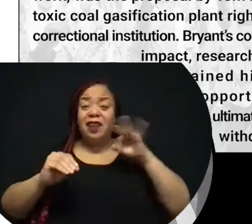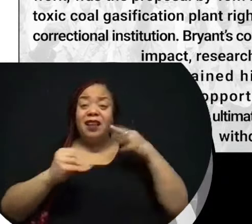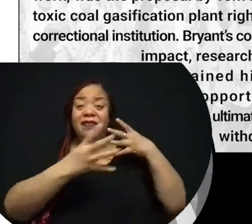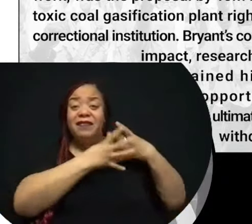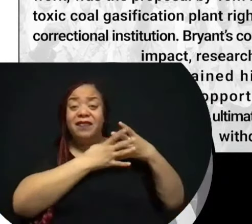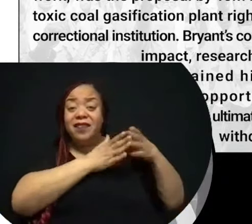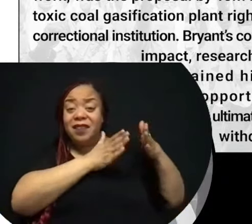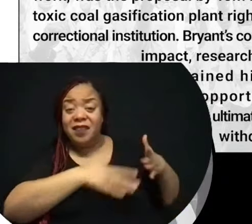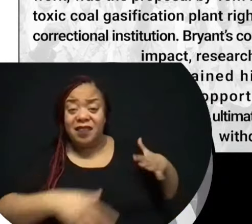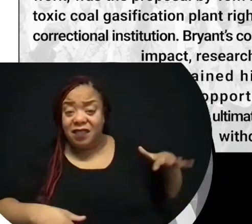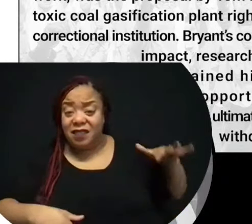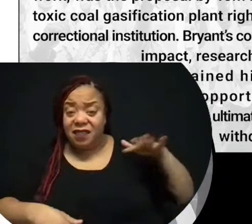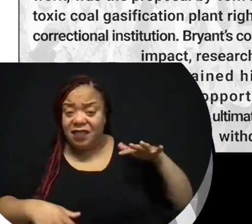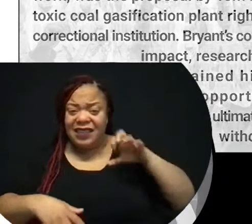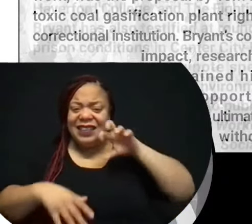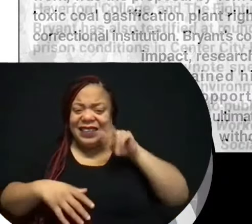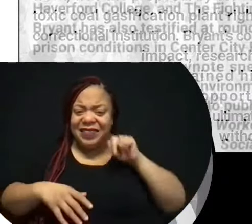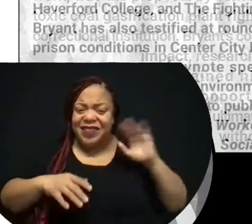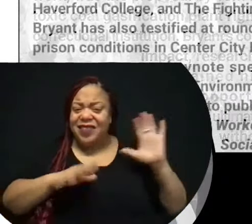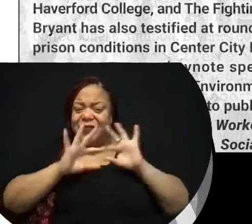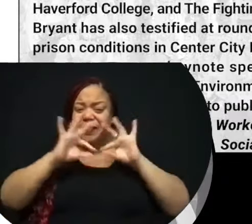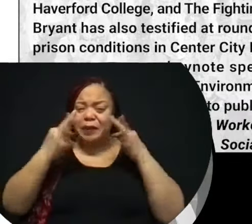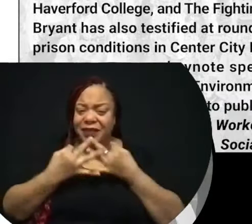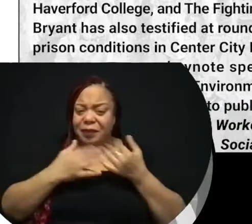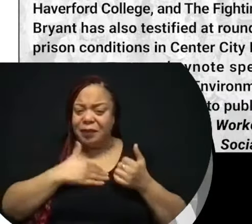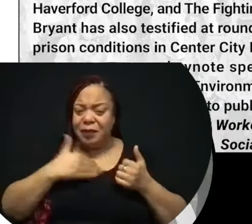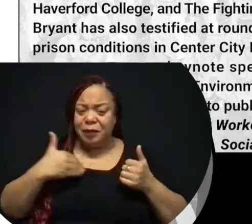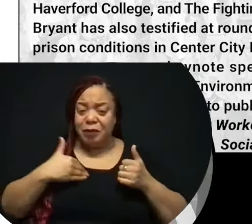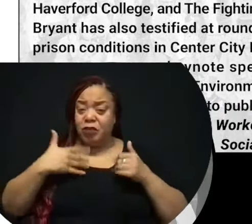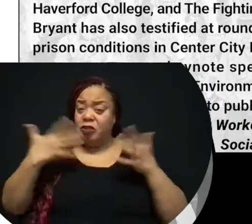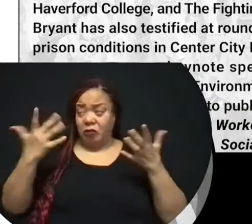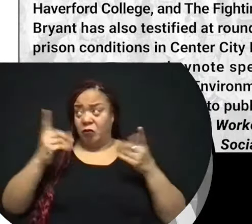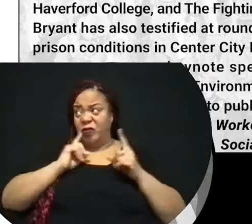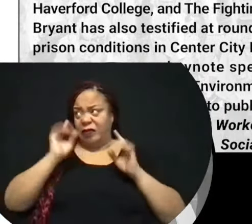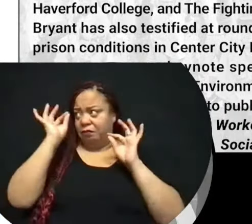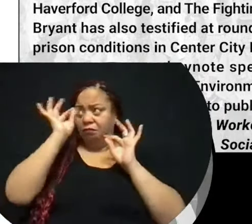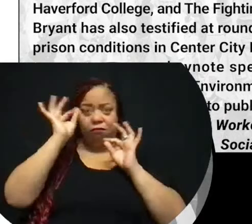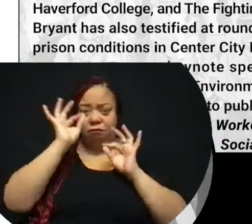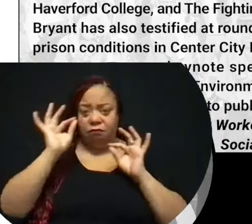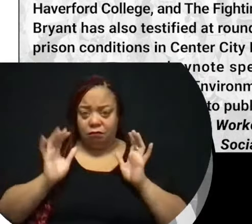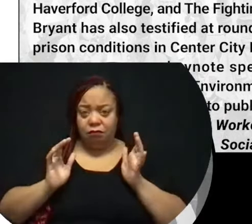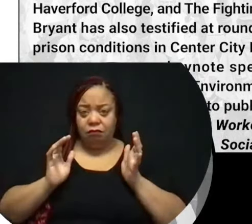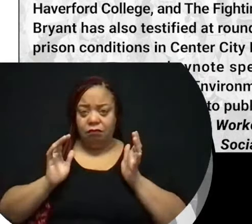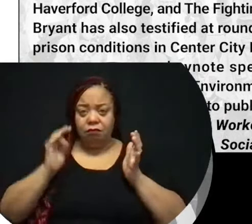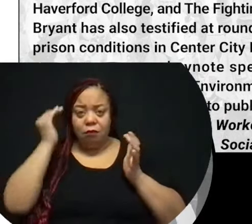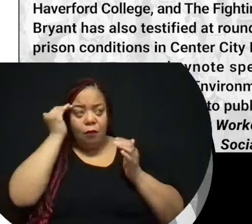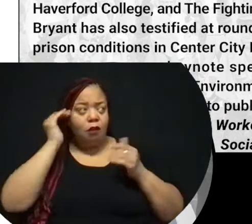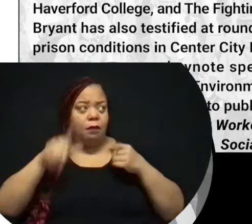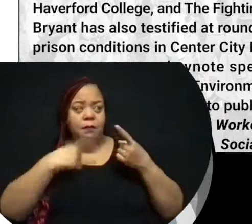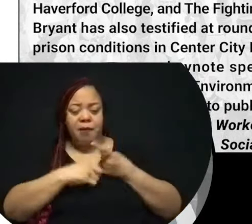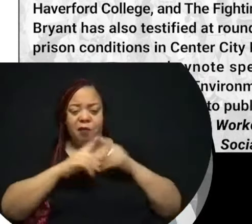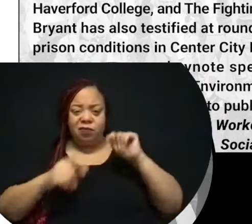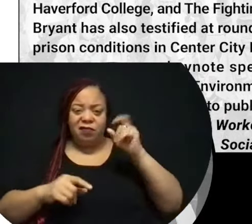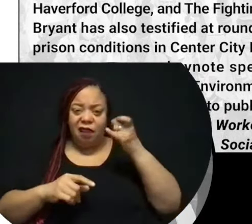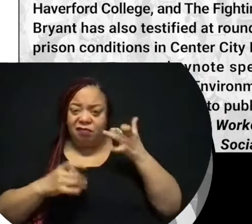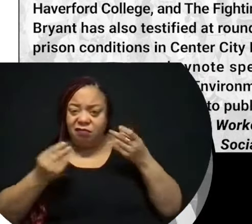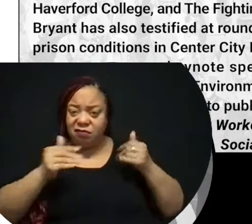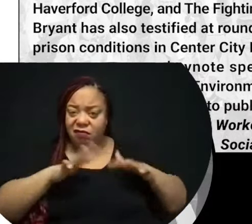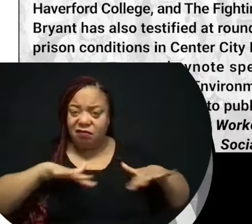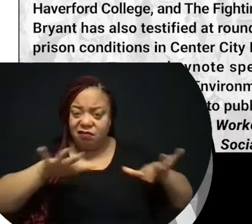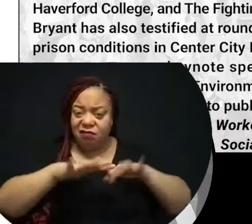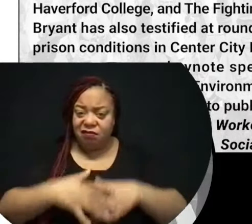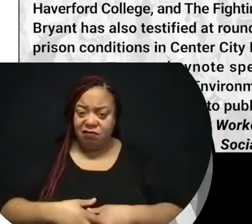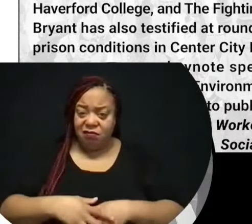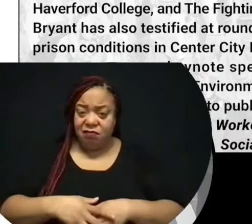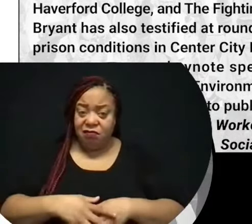As an environmentalist, I would rather have one good eye than the two evil eyes that the corporate raiders